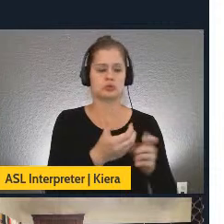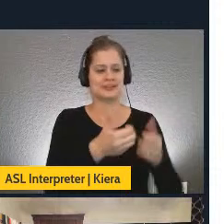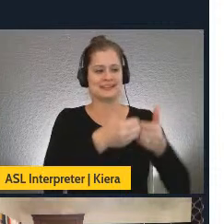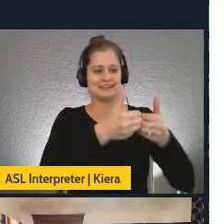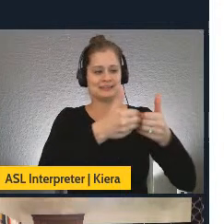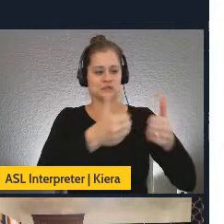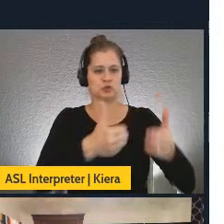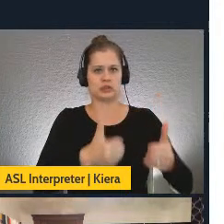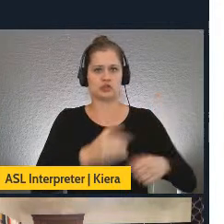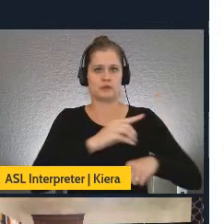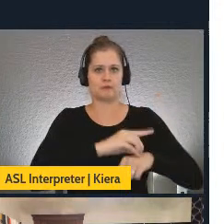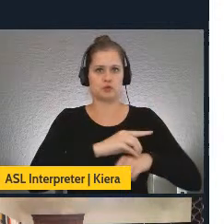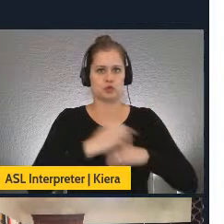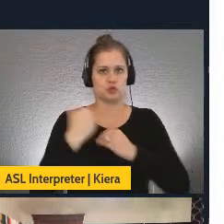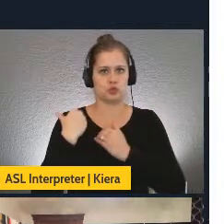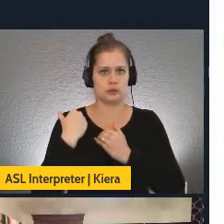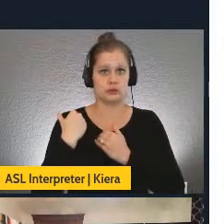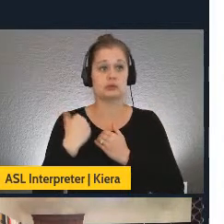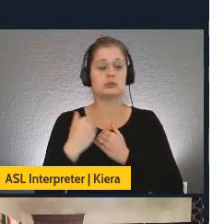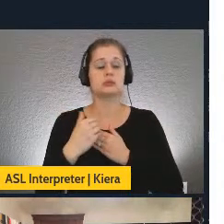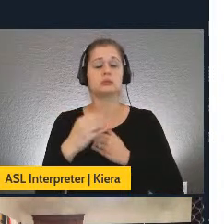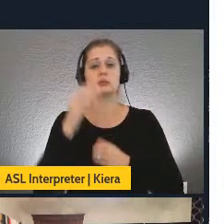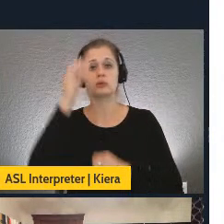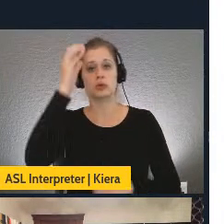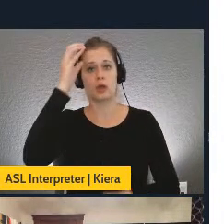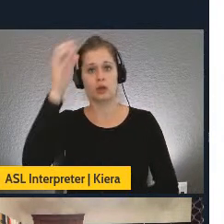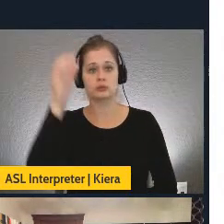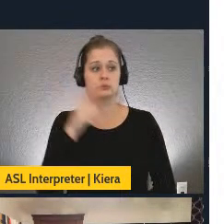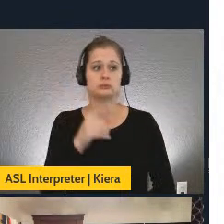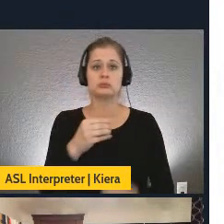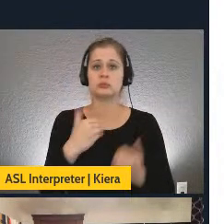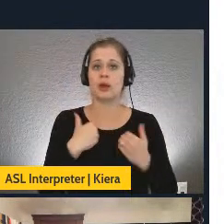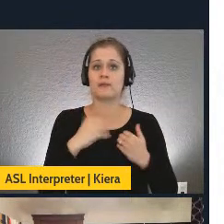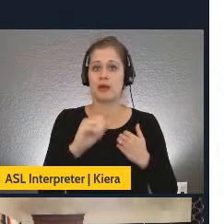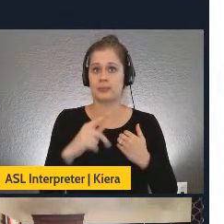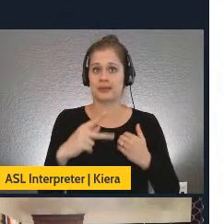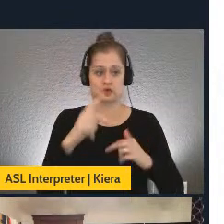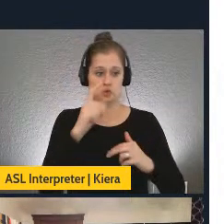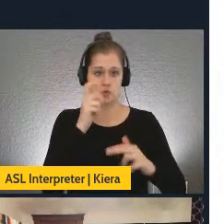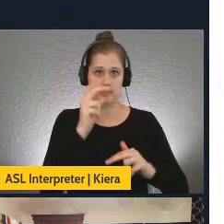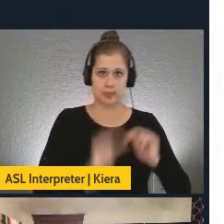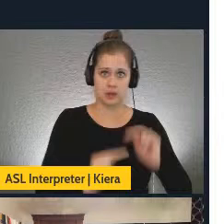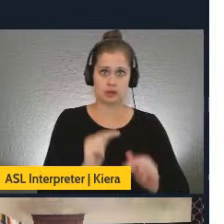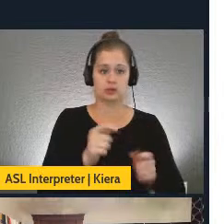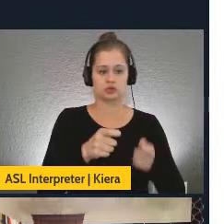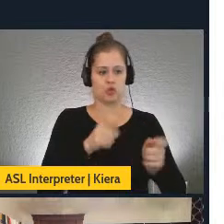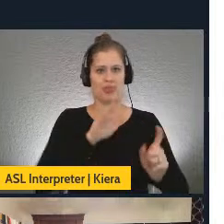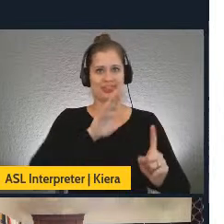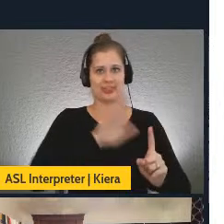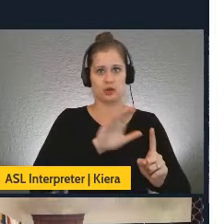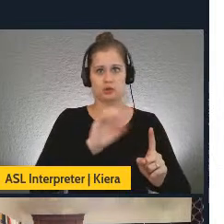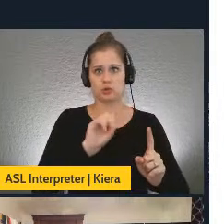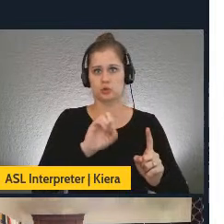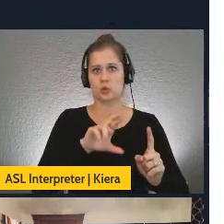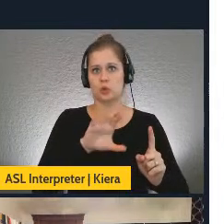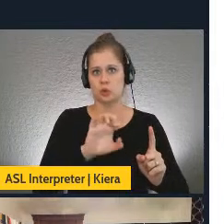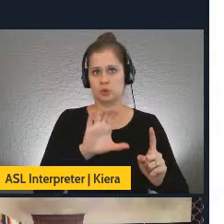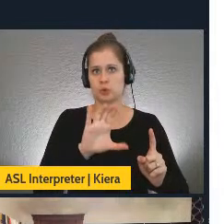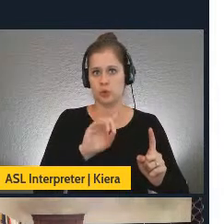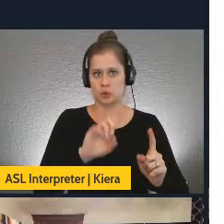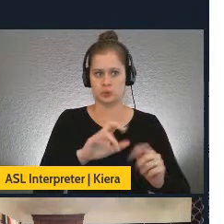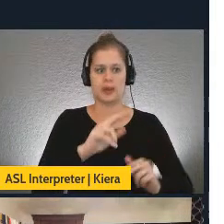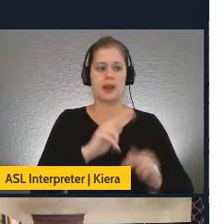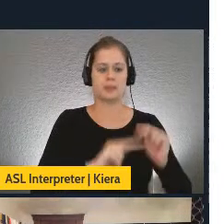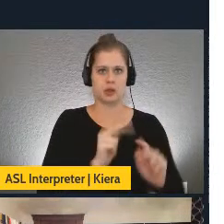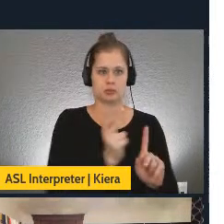So this concept of you have your application builders, they control their source code, and they build products. And